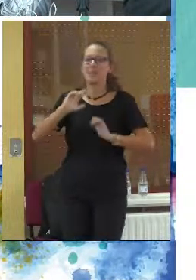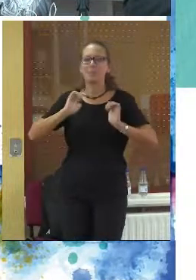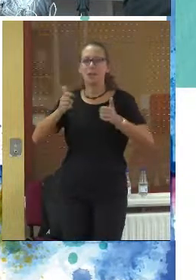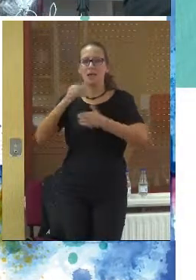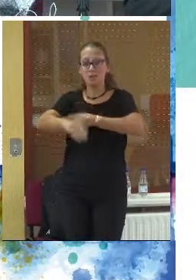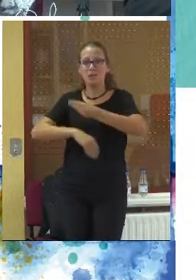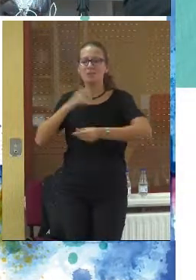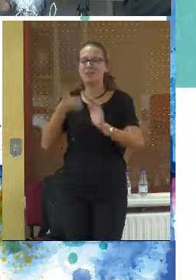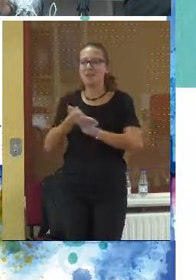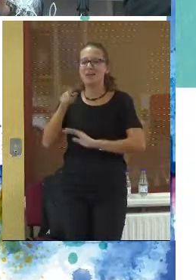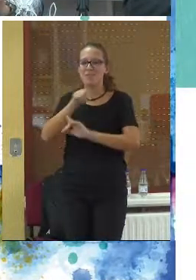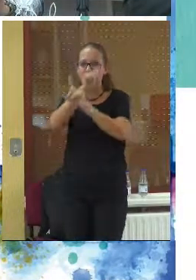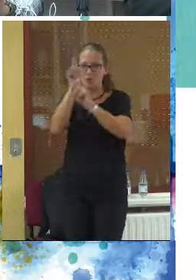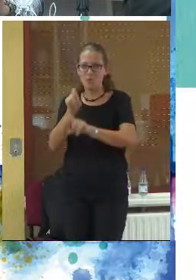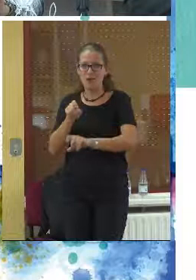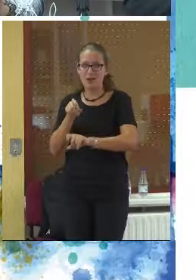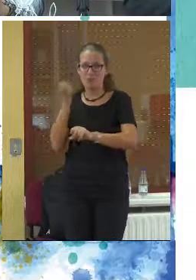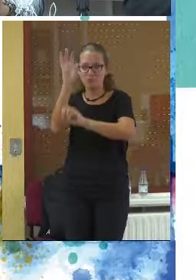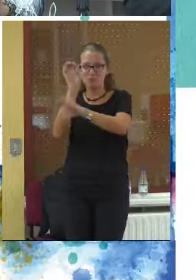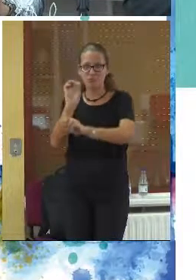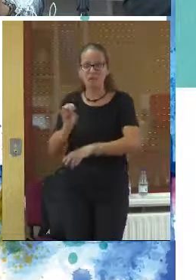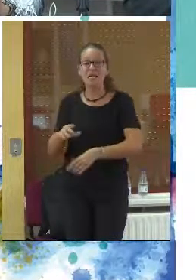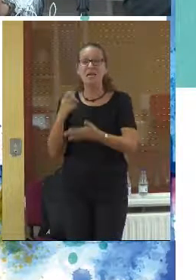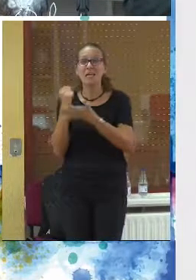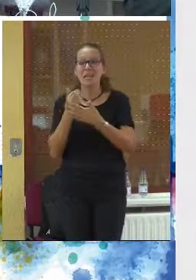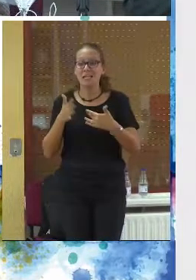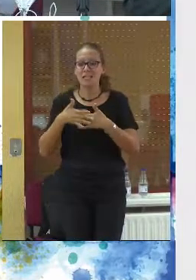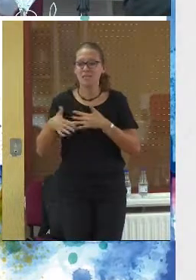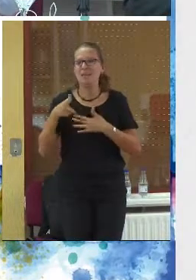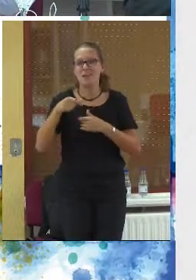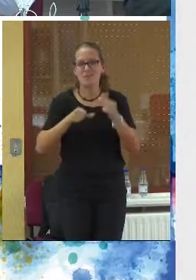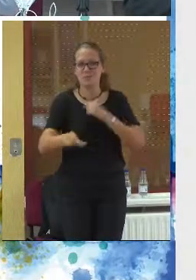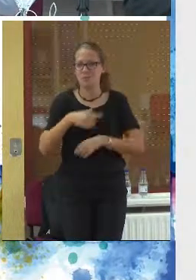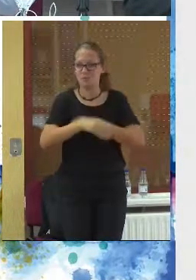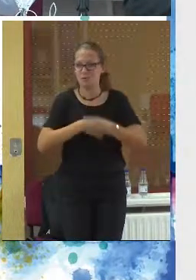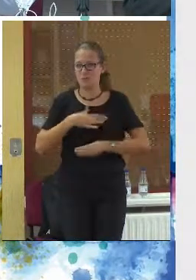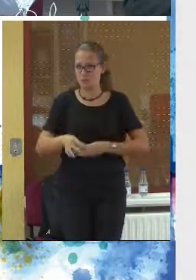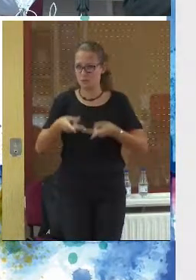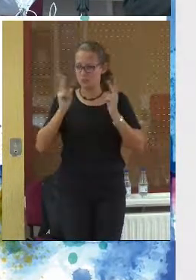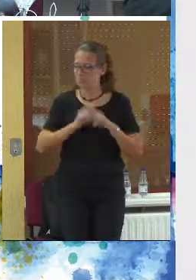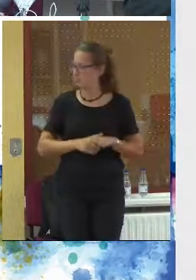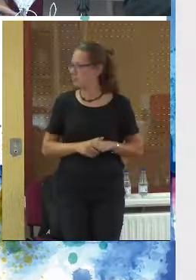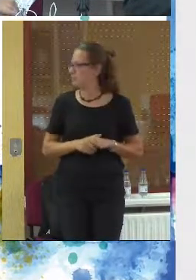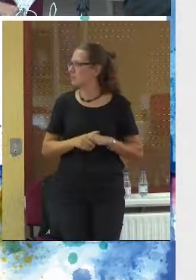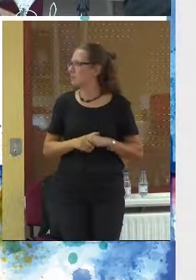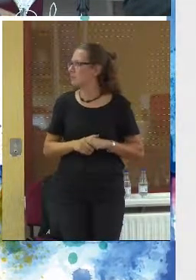there is a form that you have to fill in if you want to register. Let me now show you something.